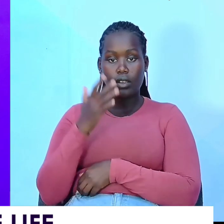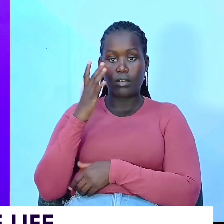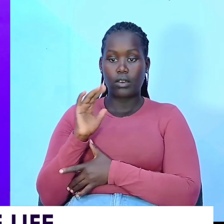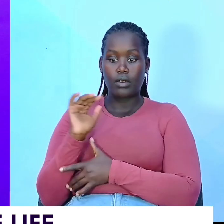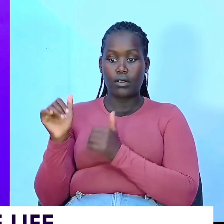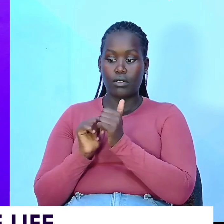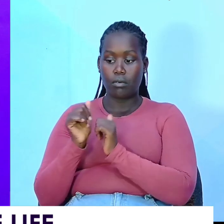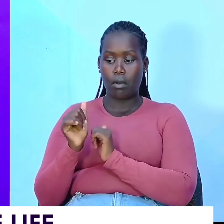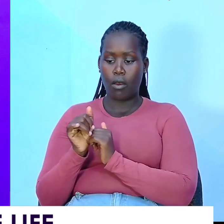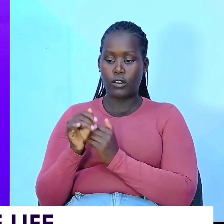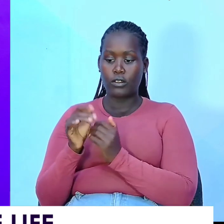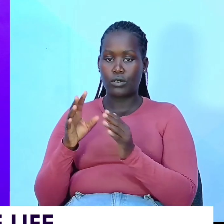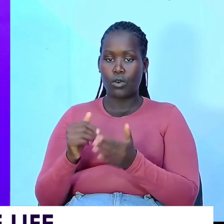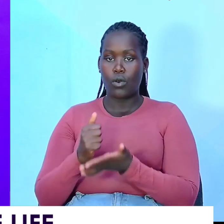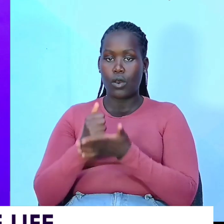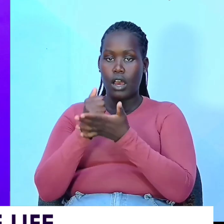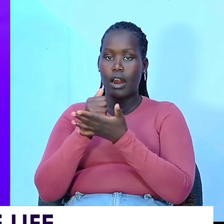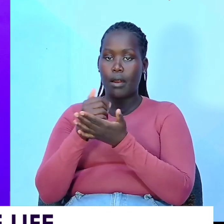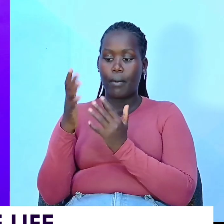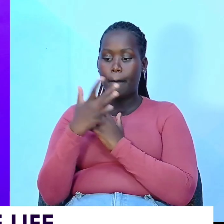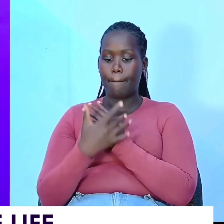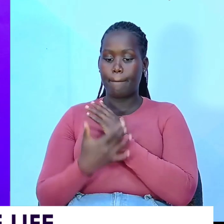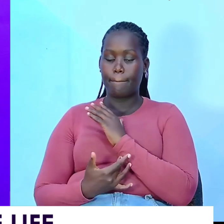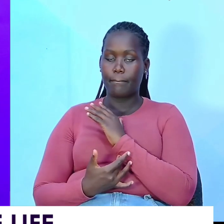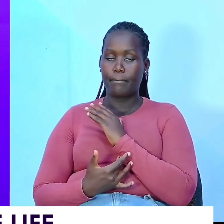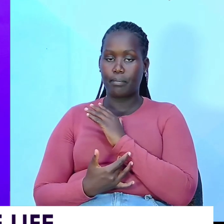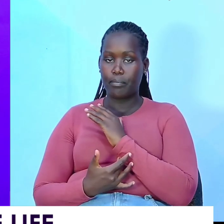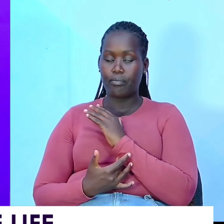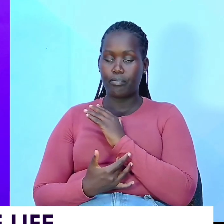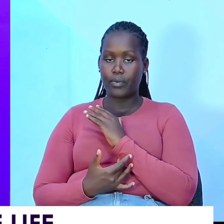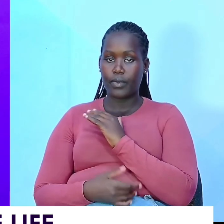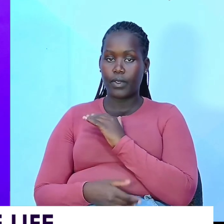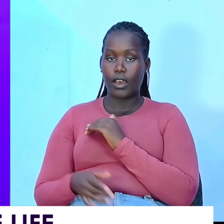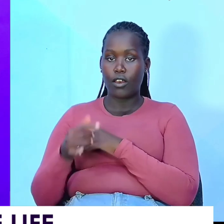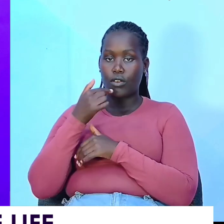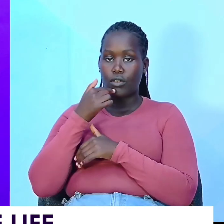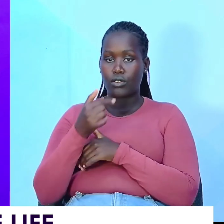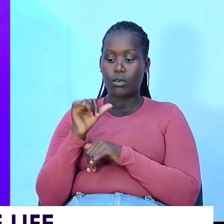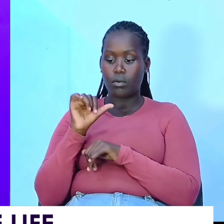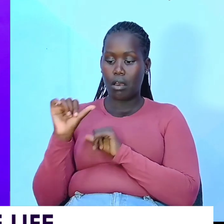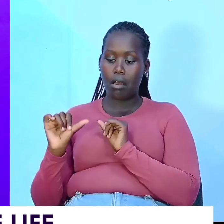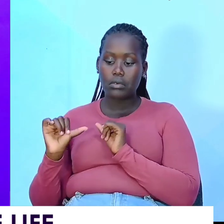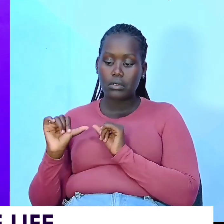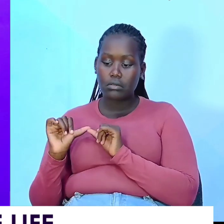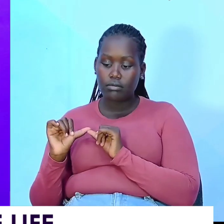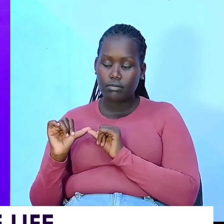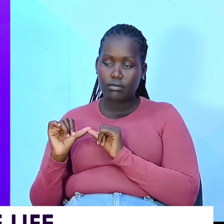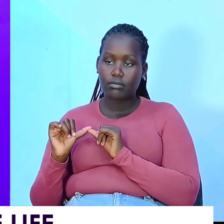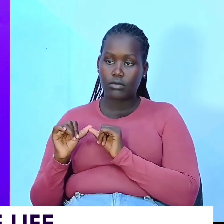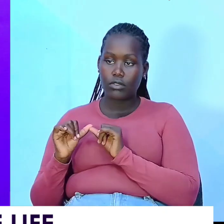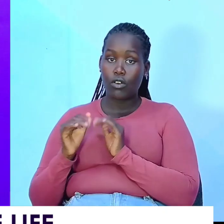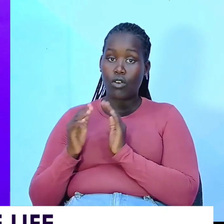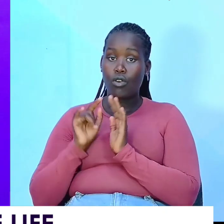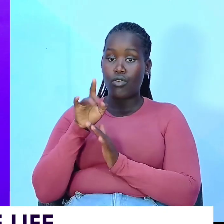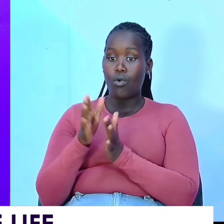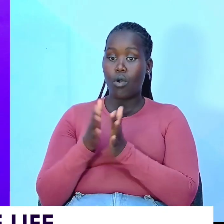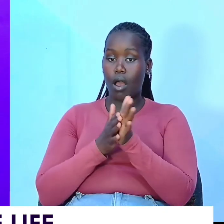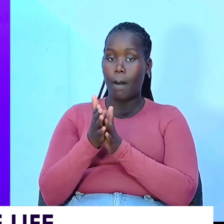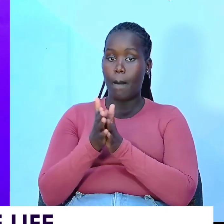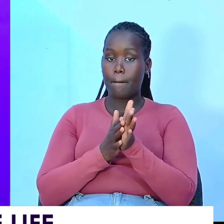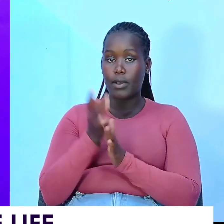blood. Yeah, I know you, and but you told me about your passion for